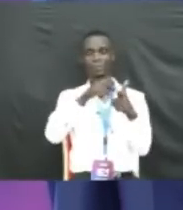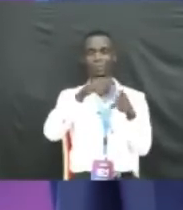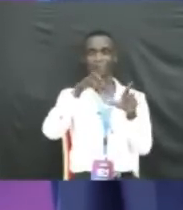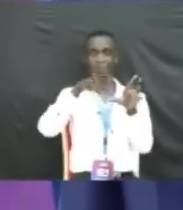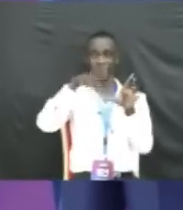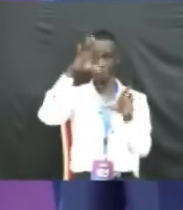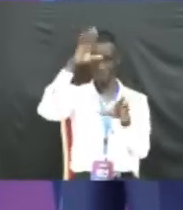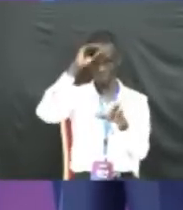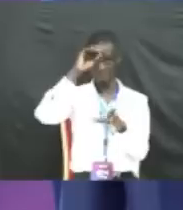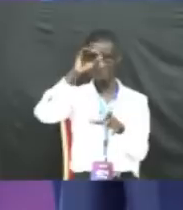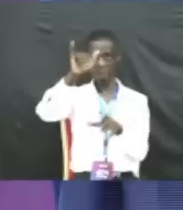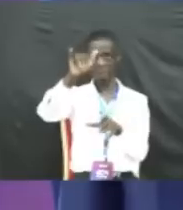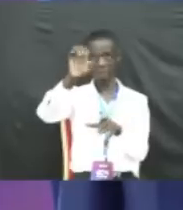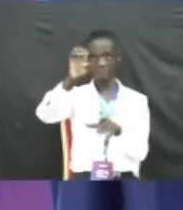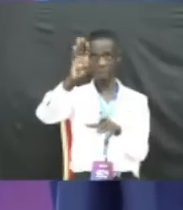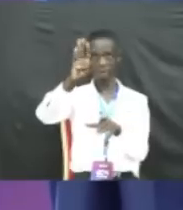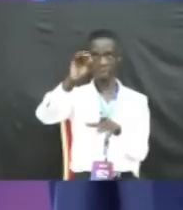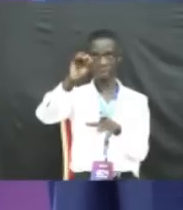to the glory